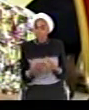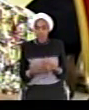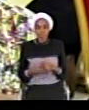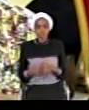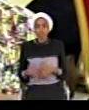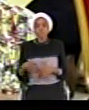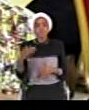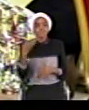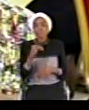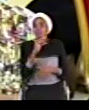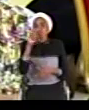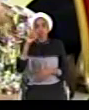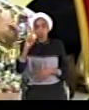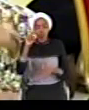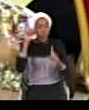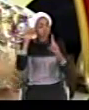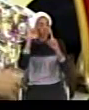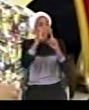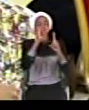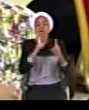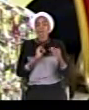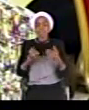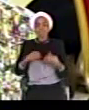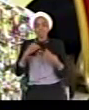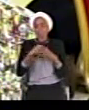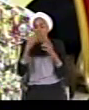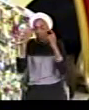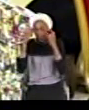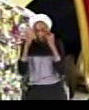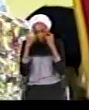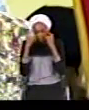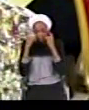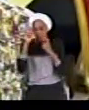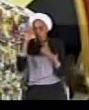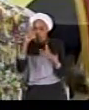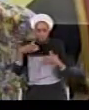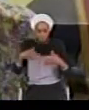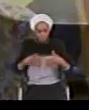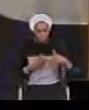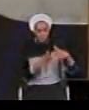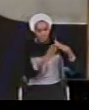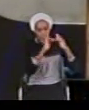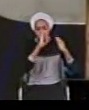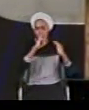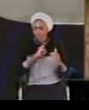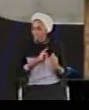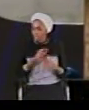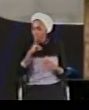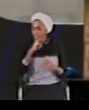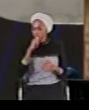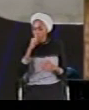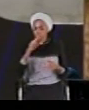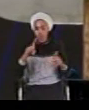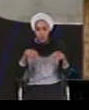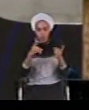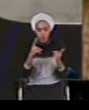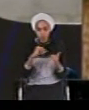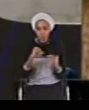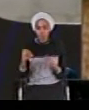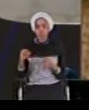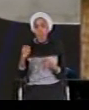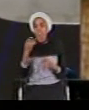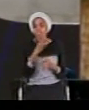is one goal I have in mind, and there is one direction I am going, and there